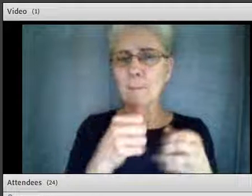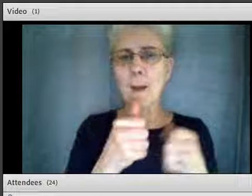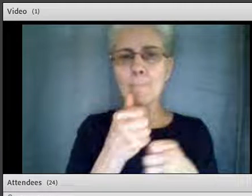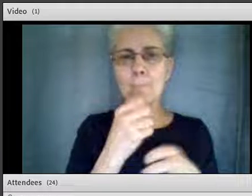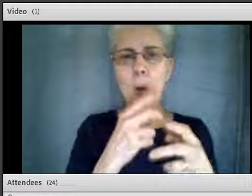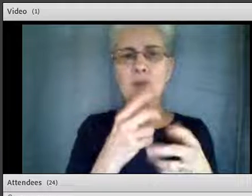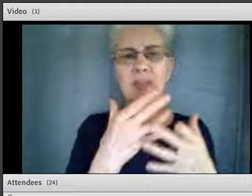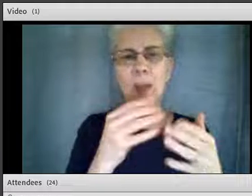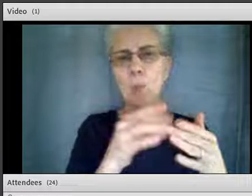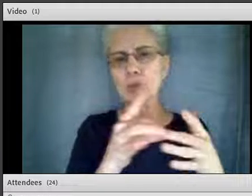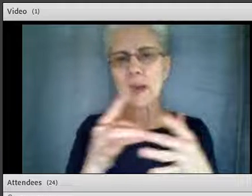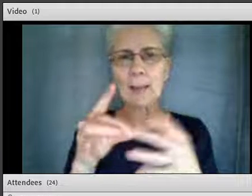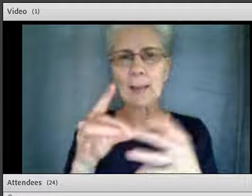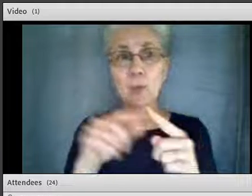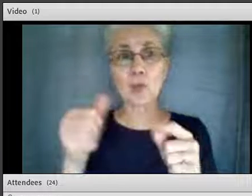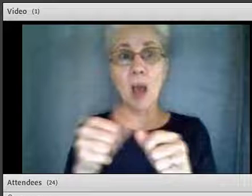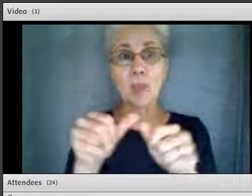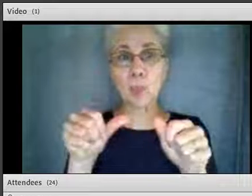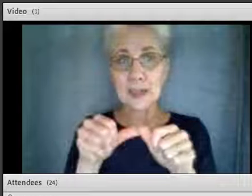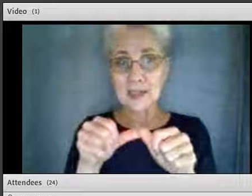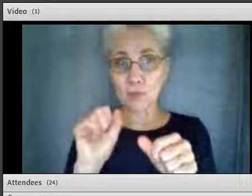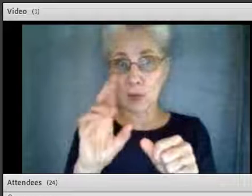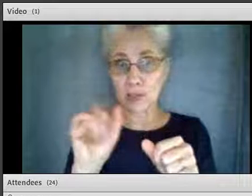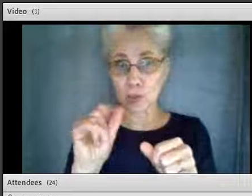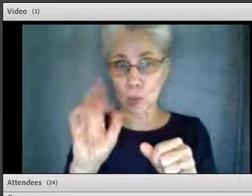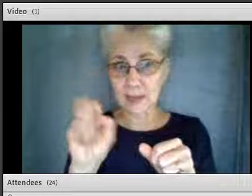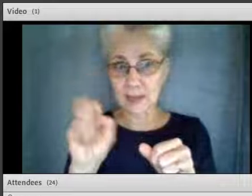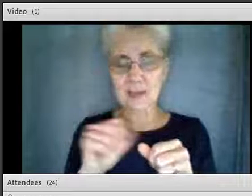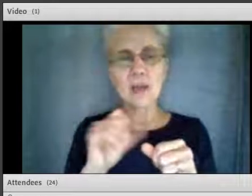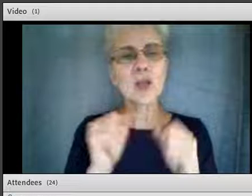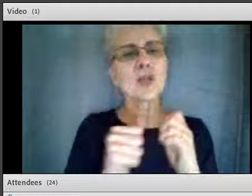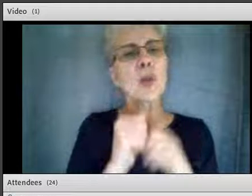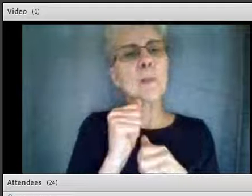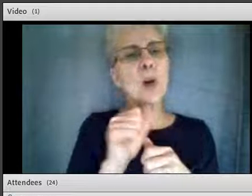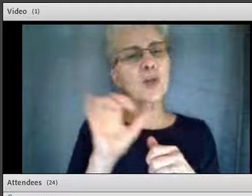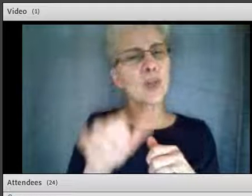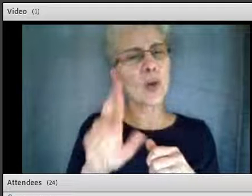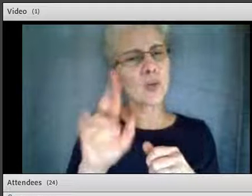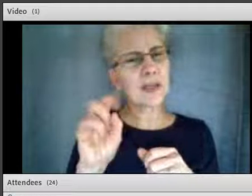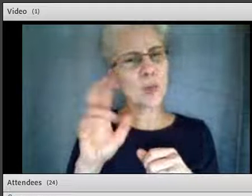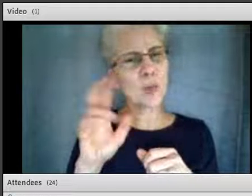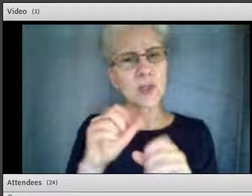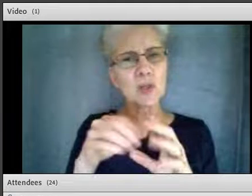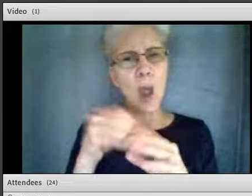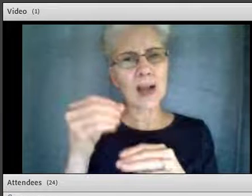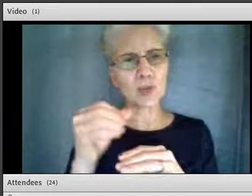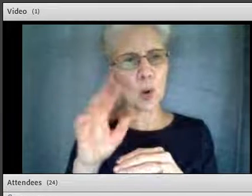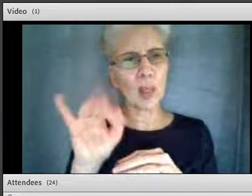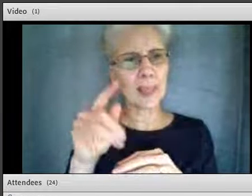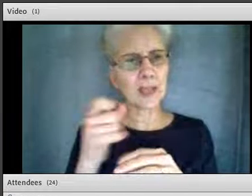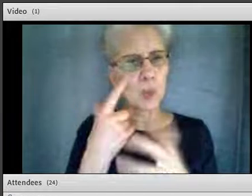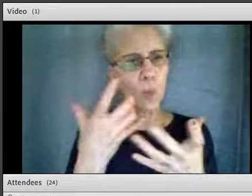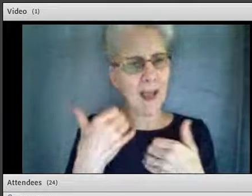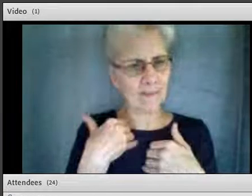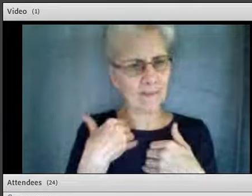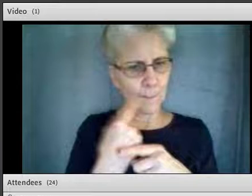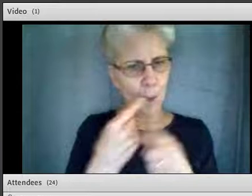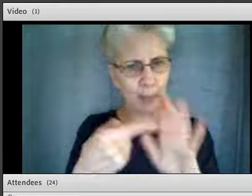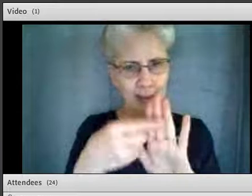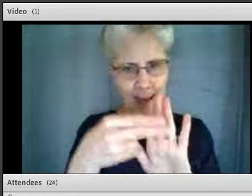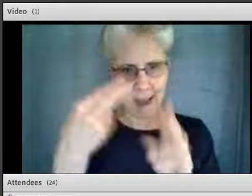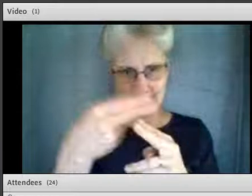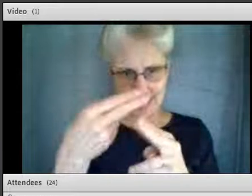resources. So most of those resources are external links, and you want to have them properly identified. You want to have them with alt